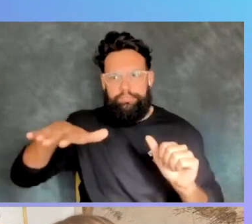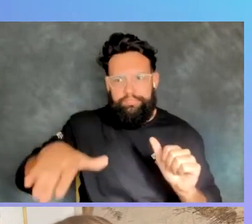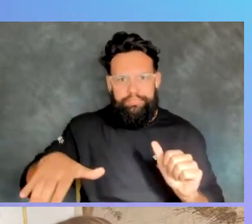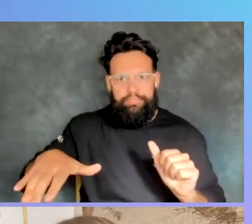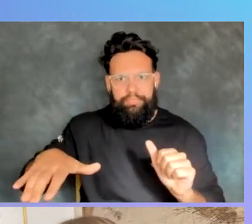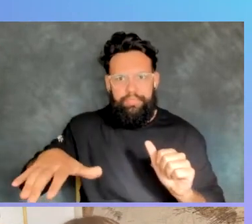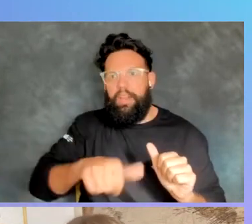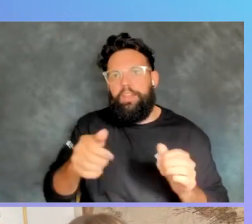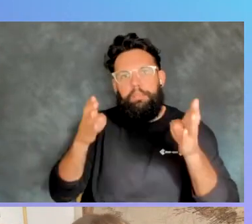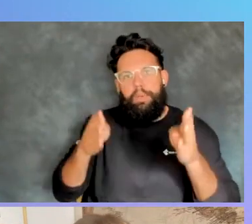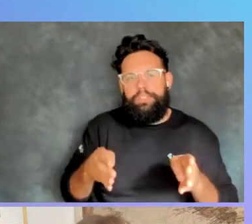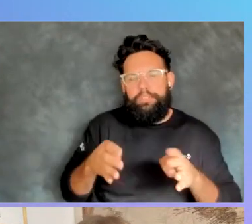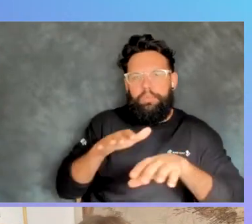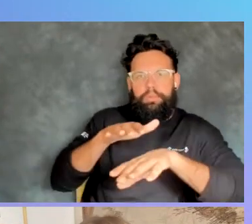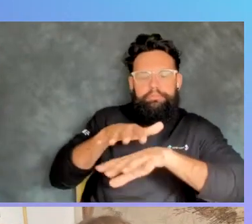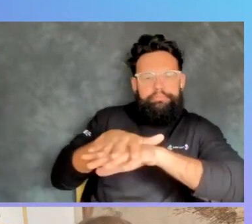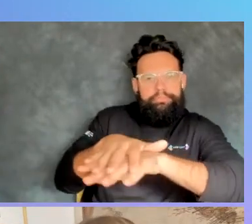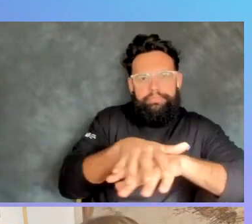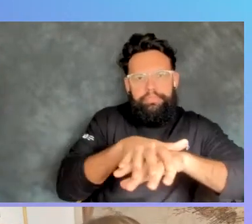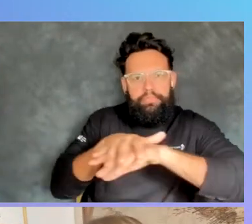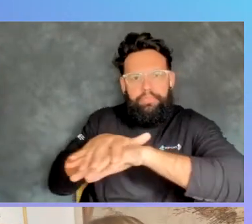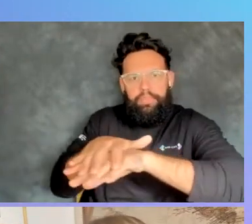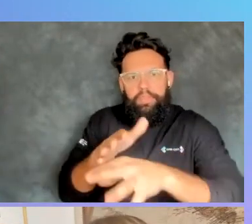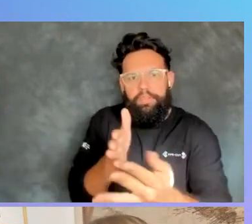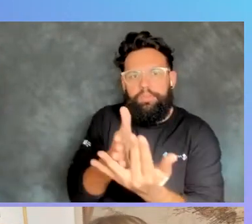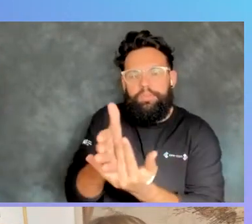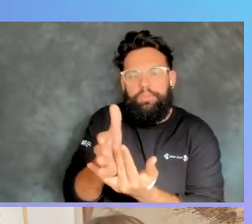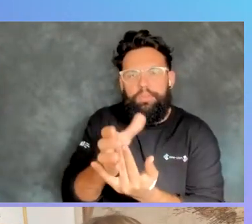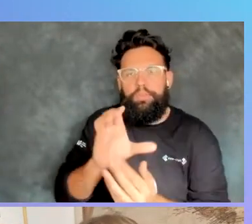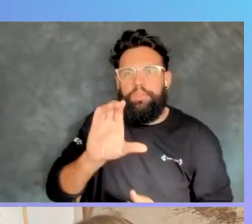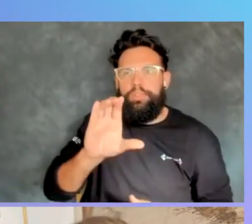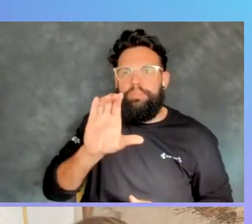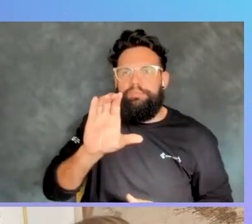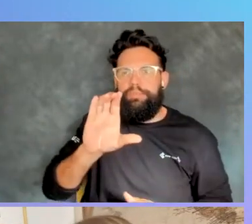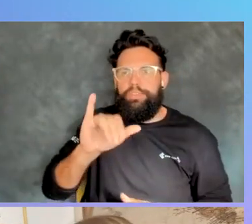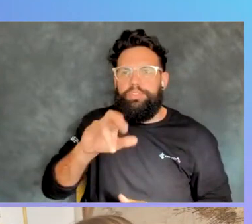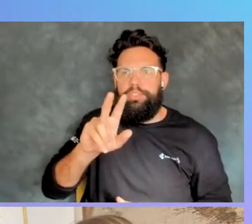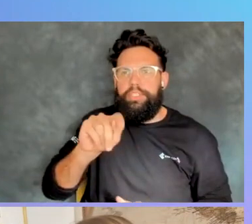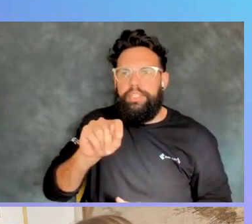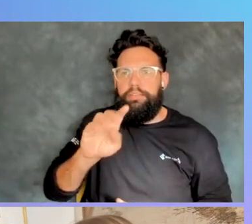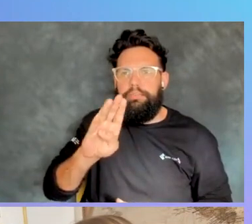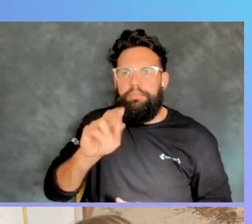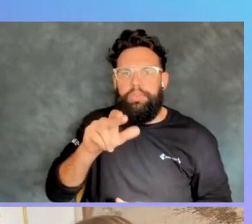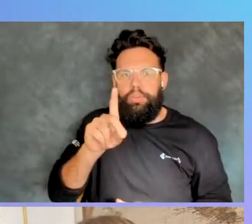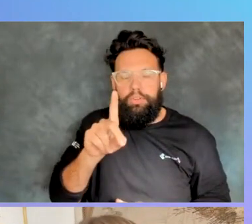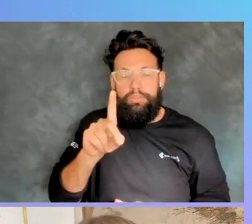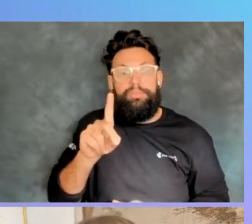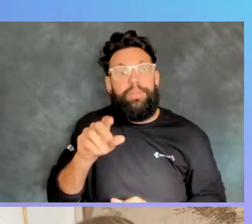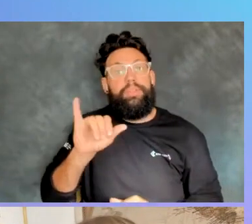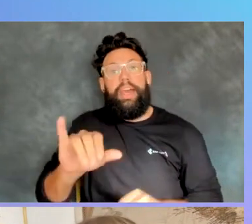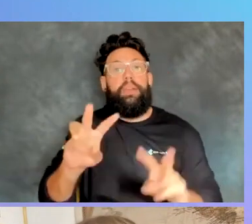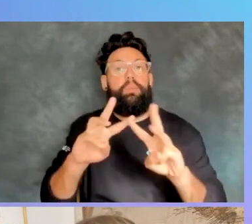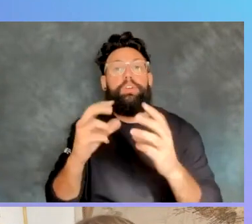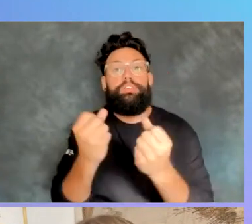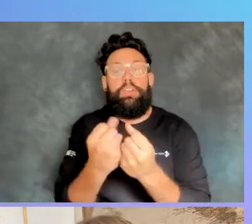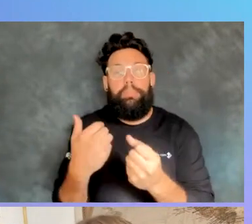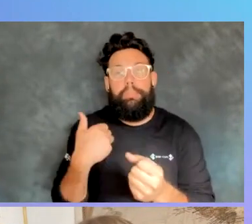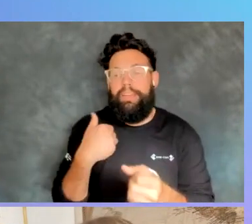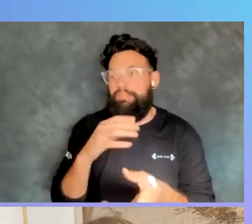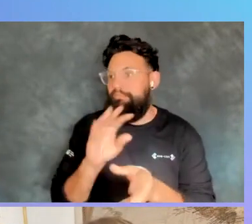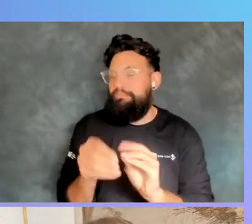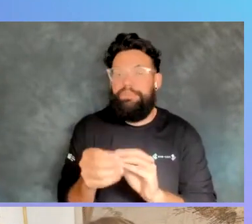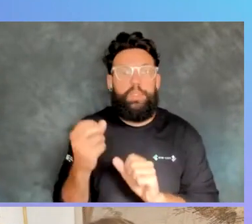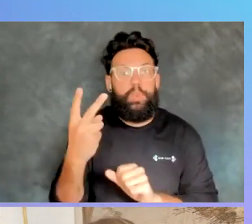across their circuit board. So by the end of this workshop, we had 12 blind and low vision attendees soldering non-visually